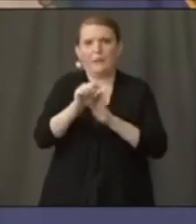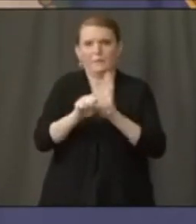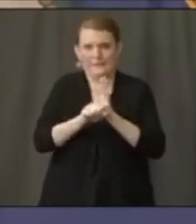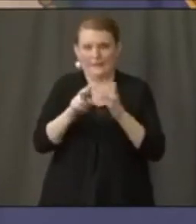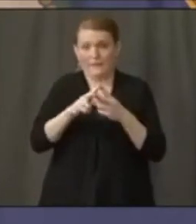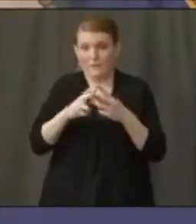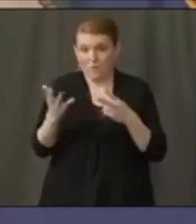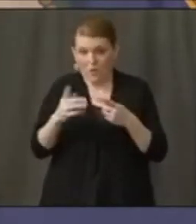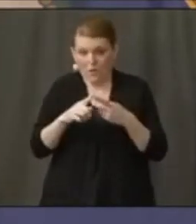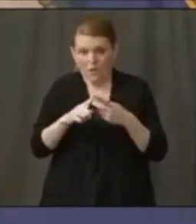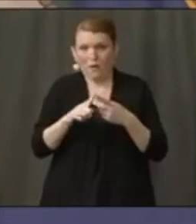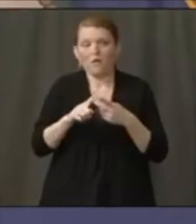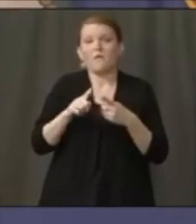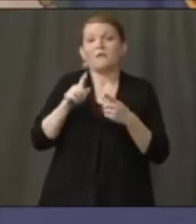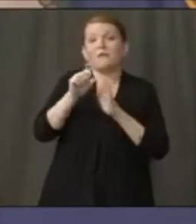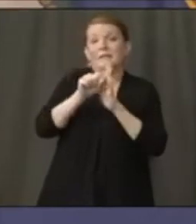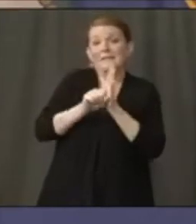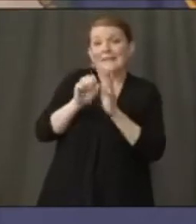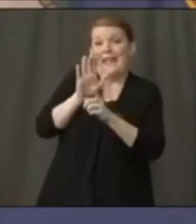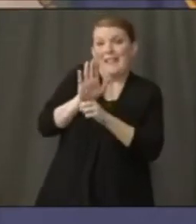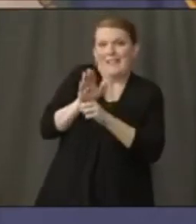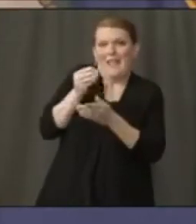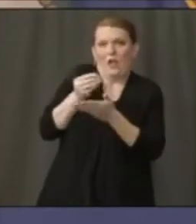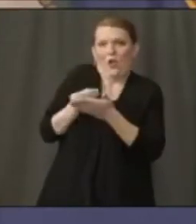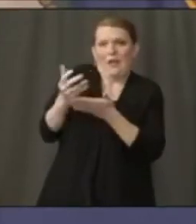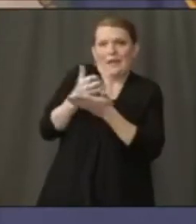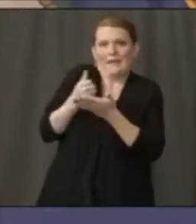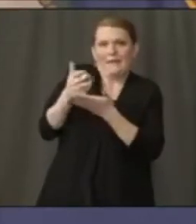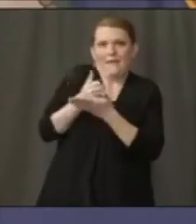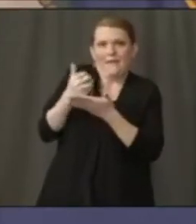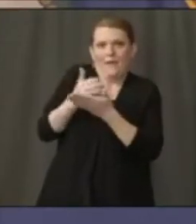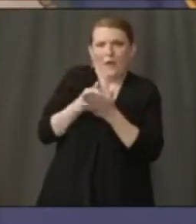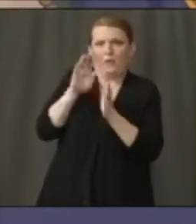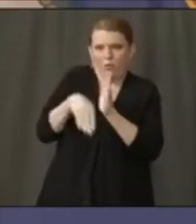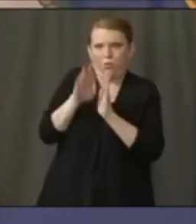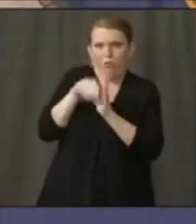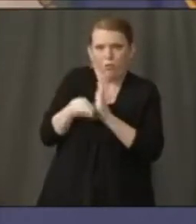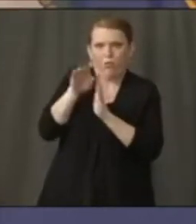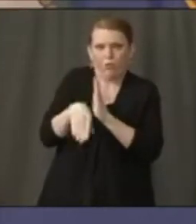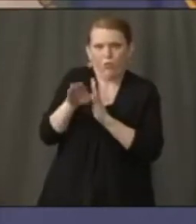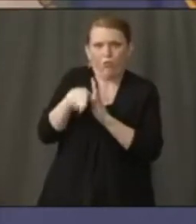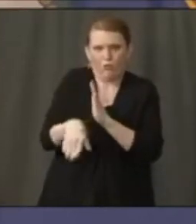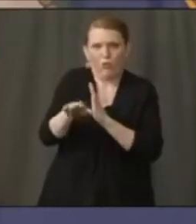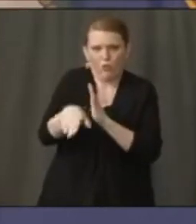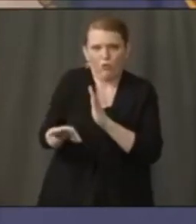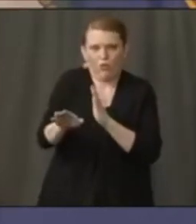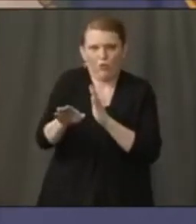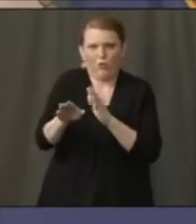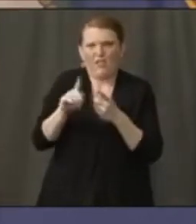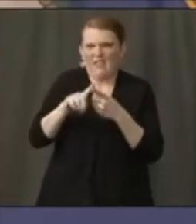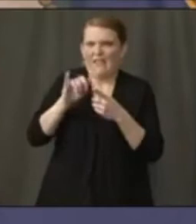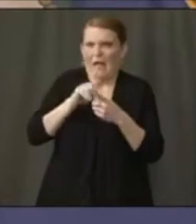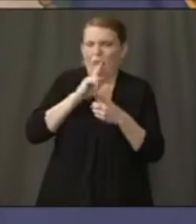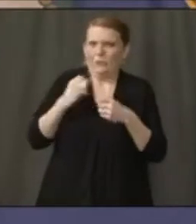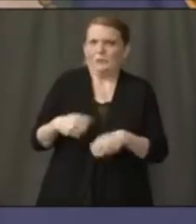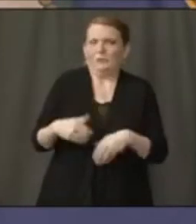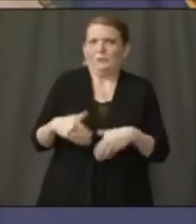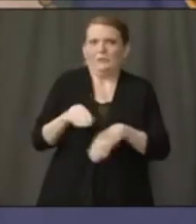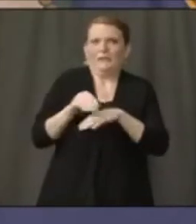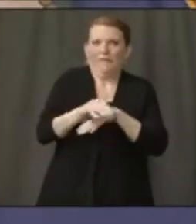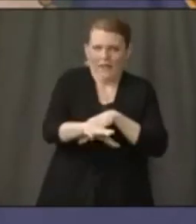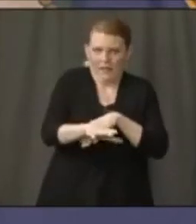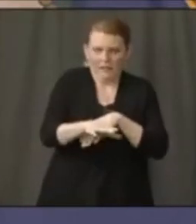income. And Moody's Analytics said there are two main variables there. Number one, in terms of your source of